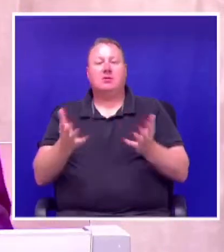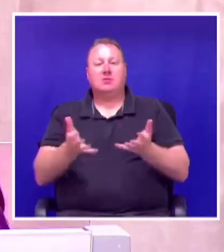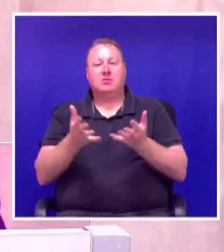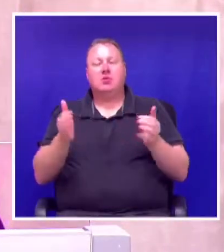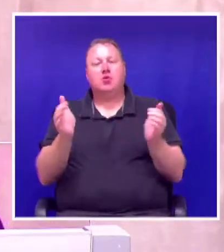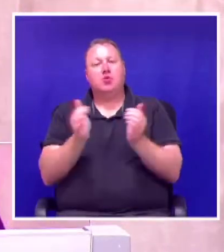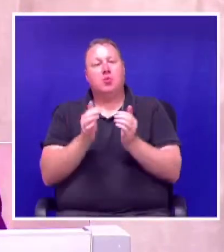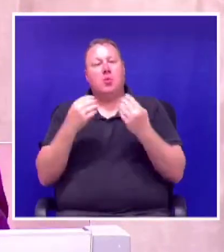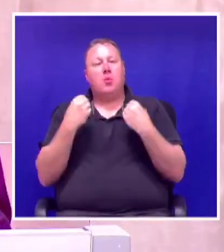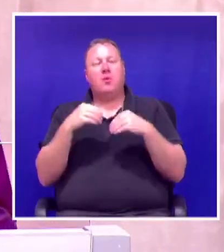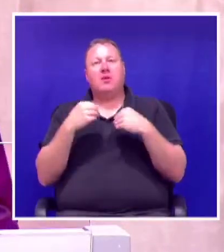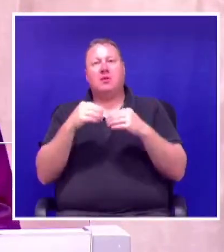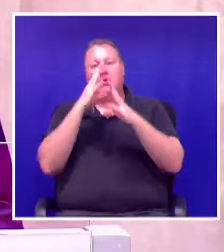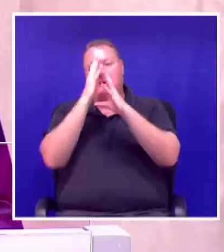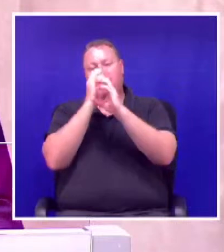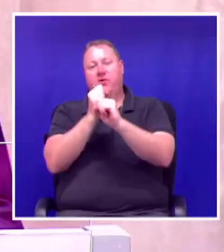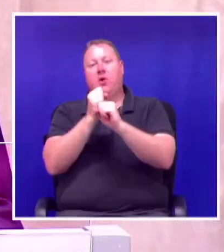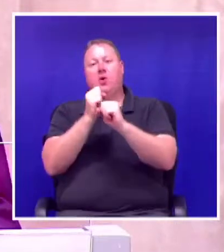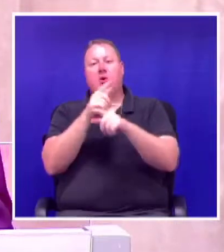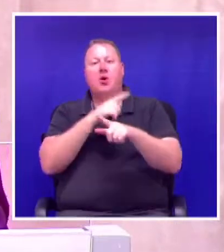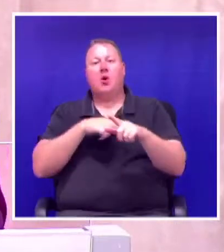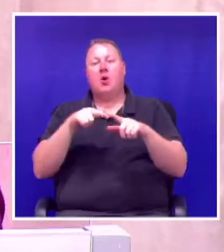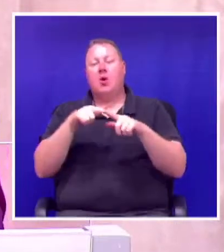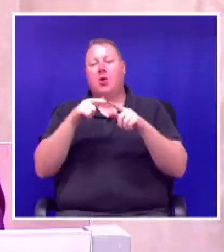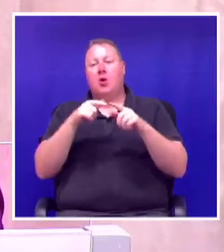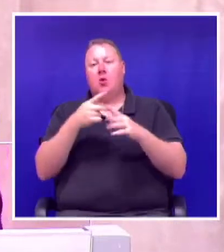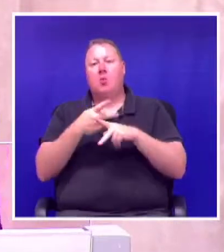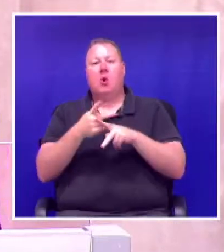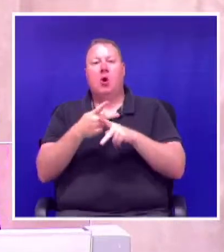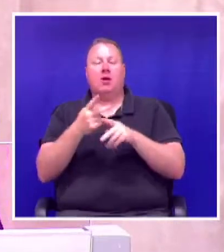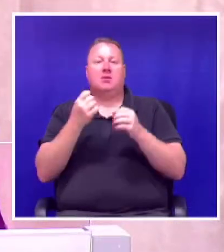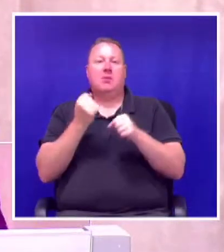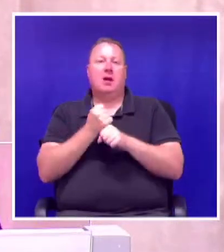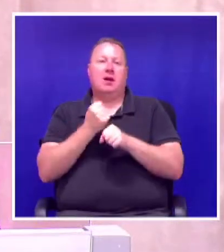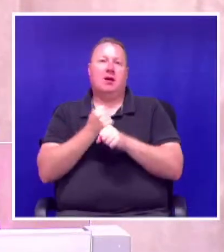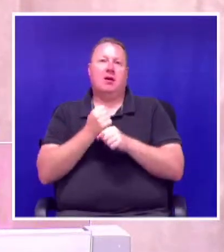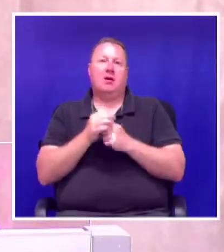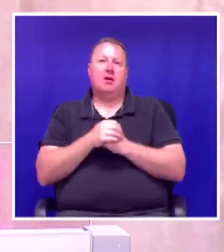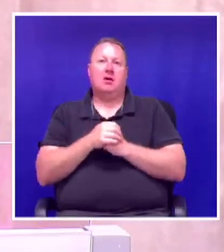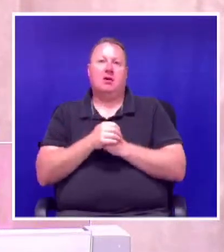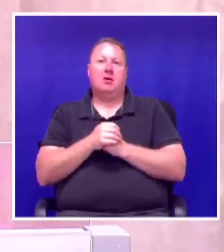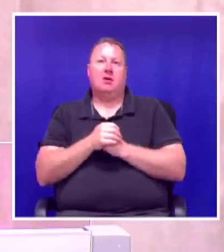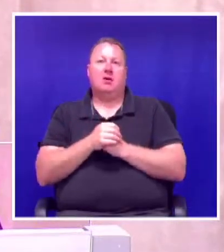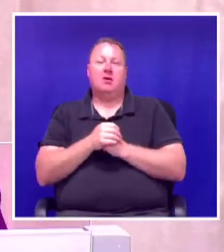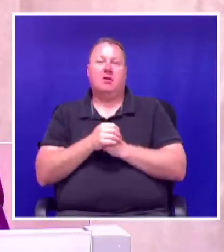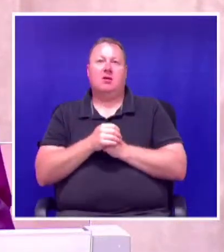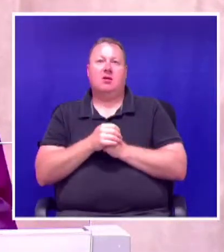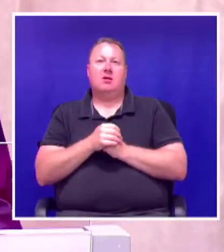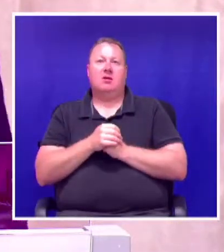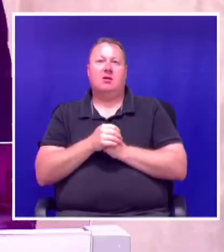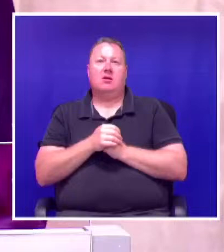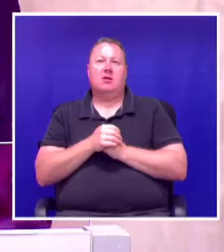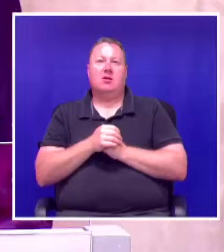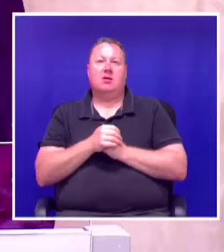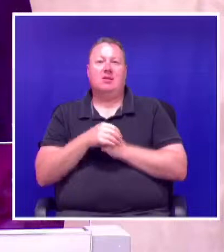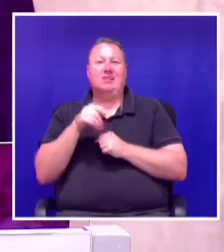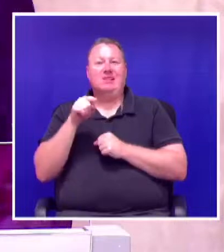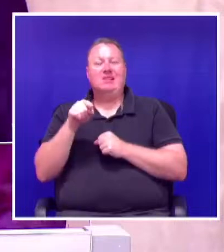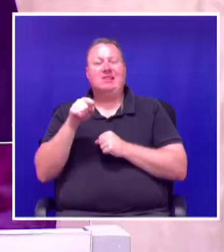businesses to focus on localization. So that's really the